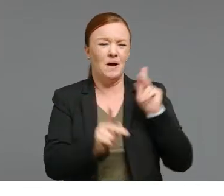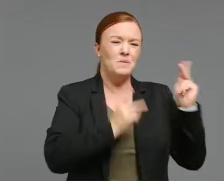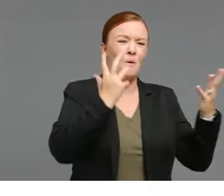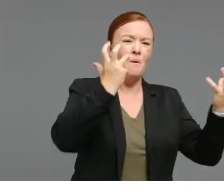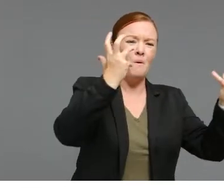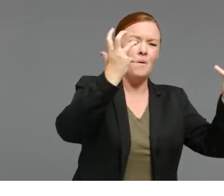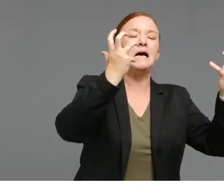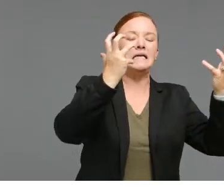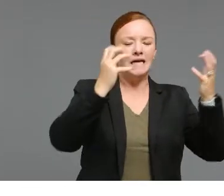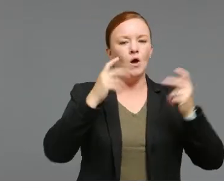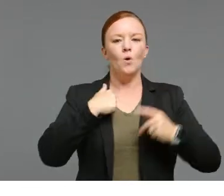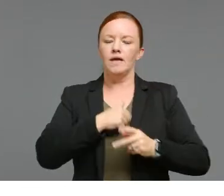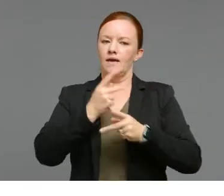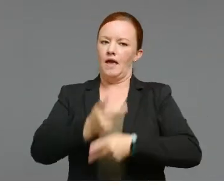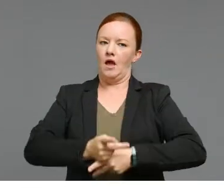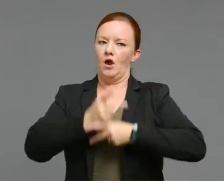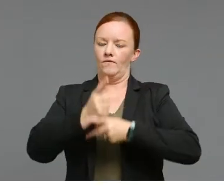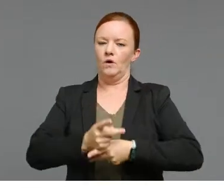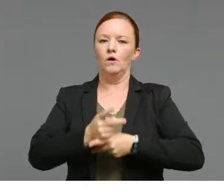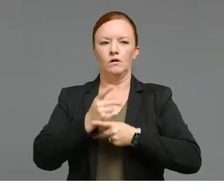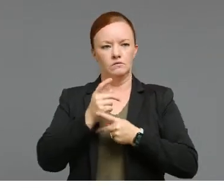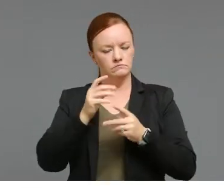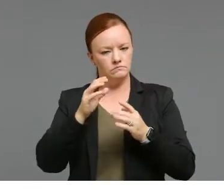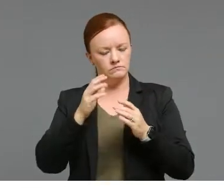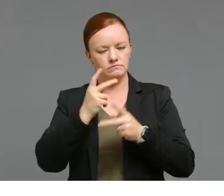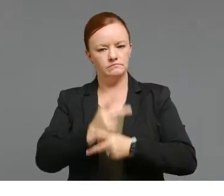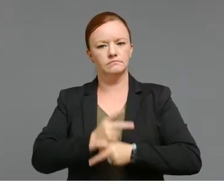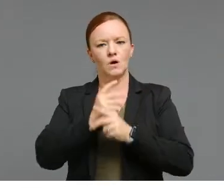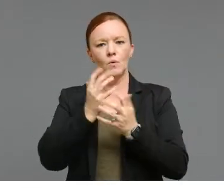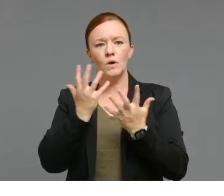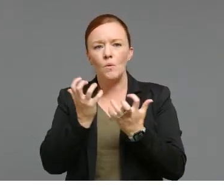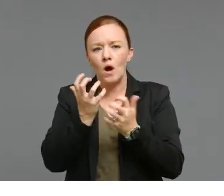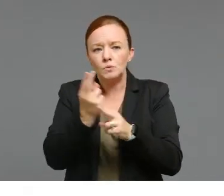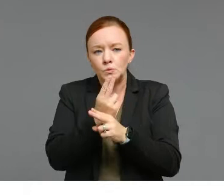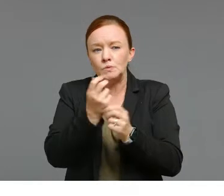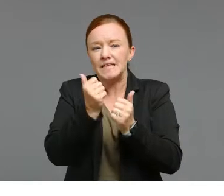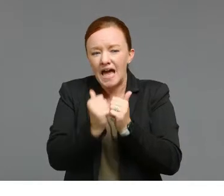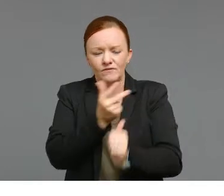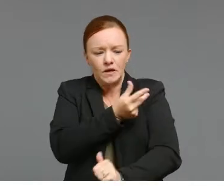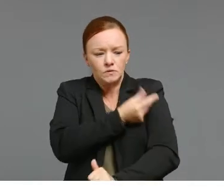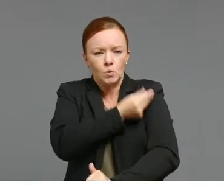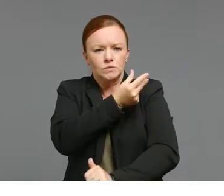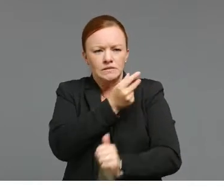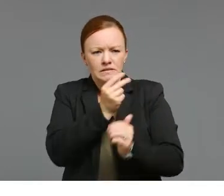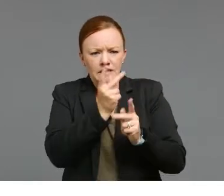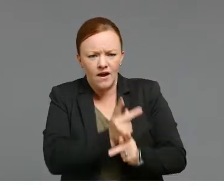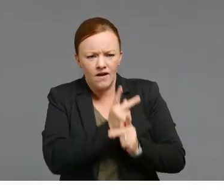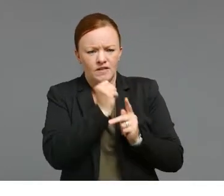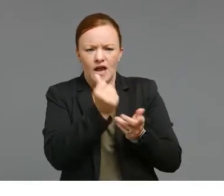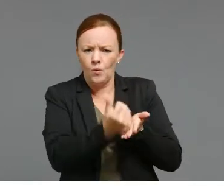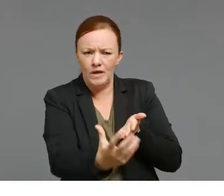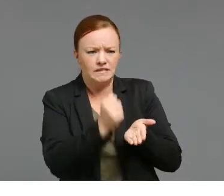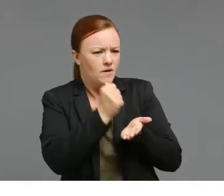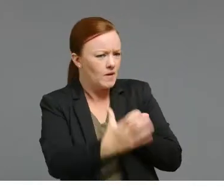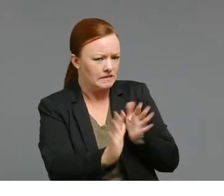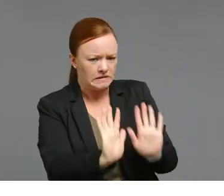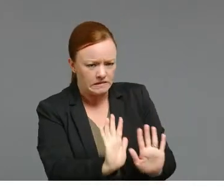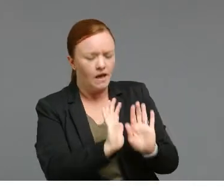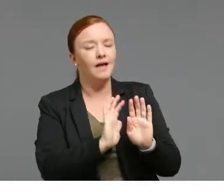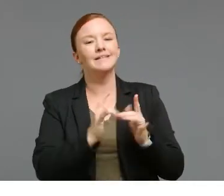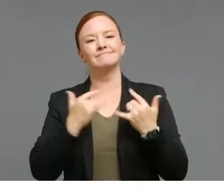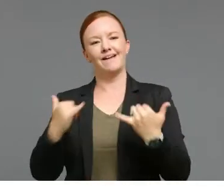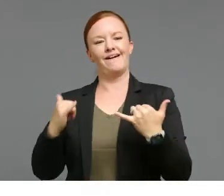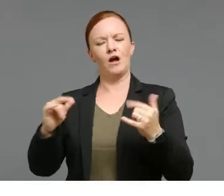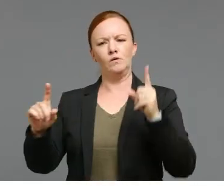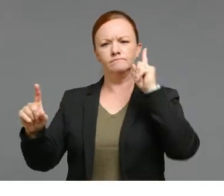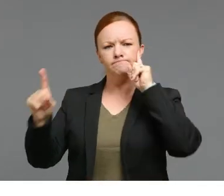we were very, very careful about using every single dose of vaccine. One of the things that we're hearing is that some providers